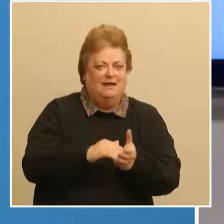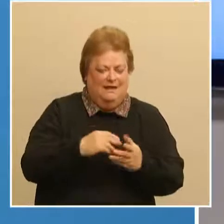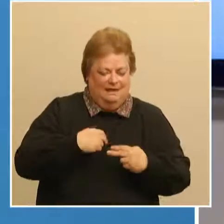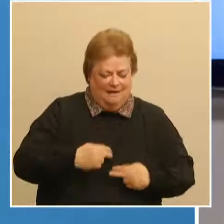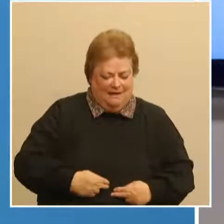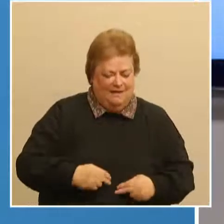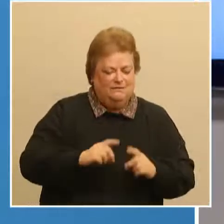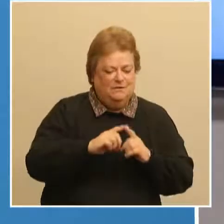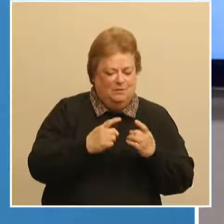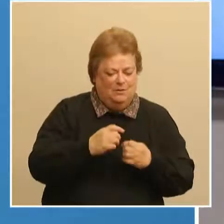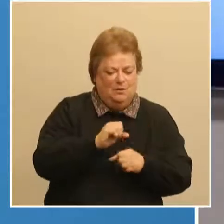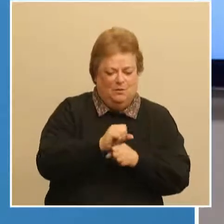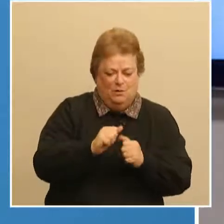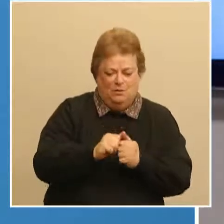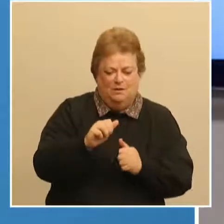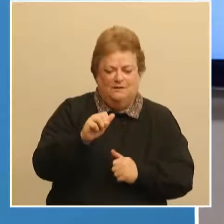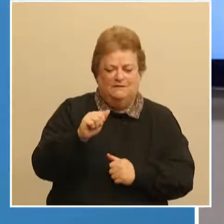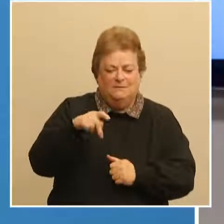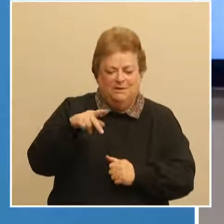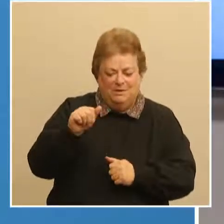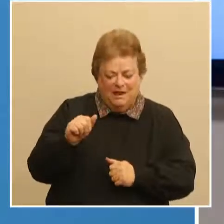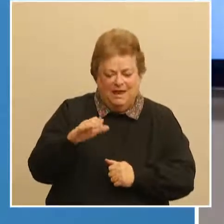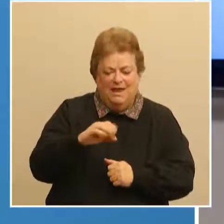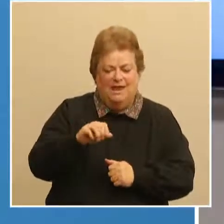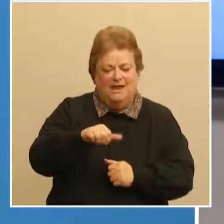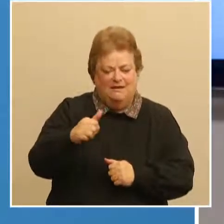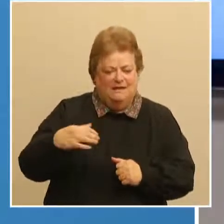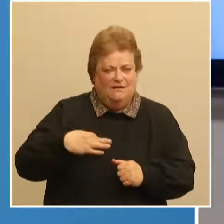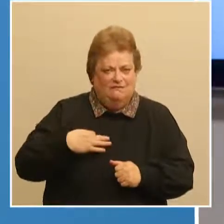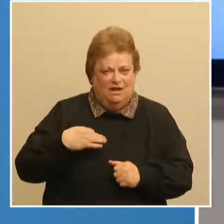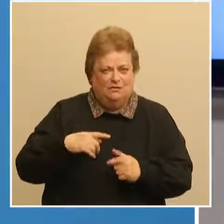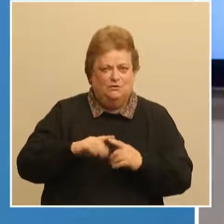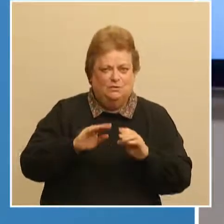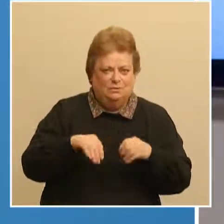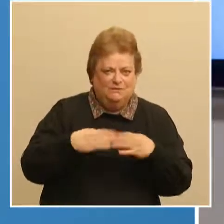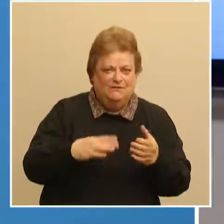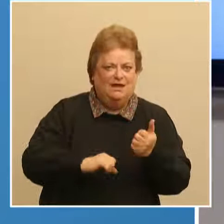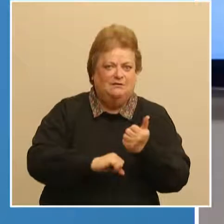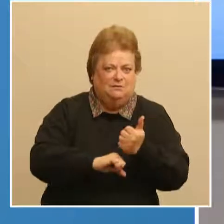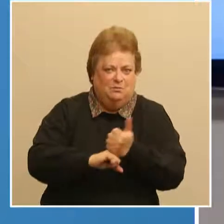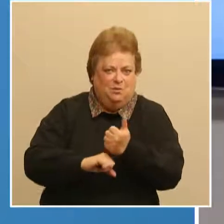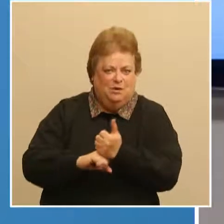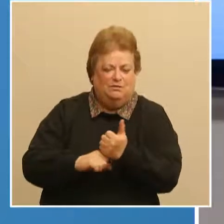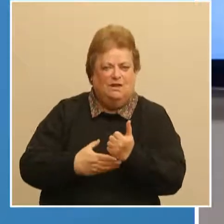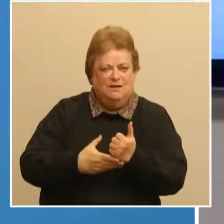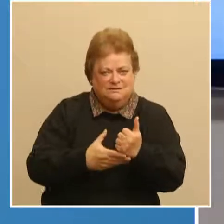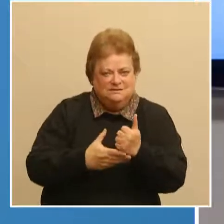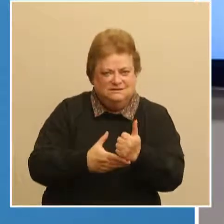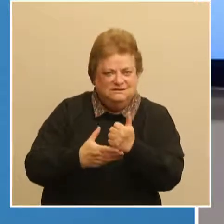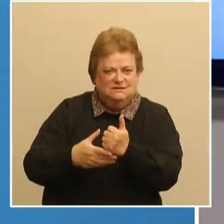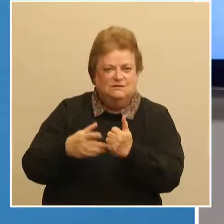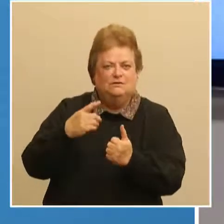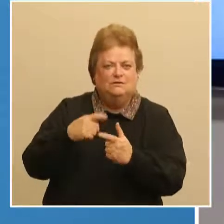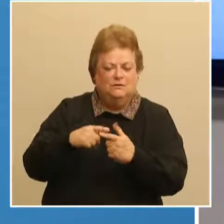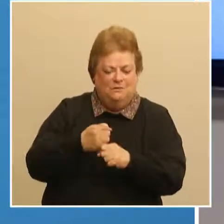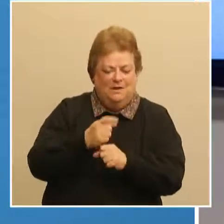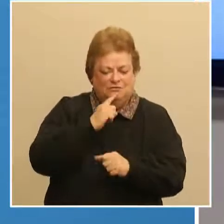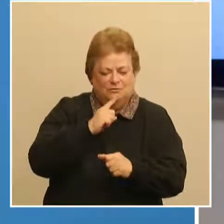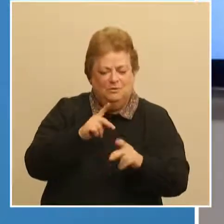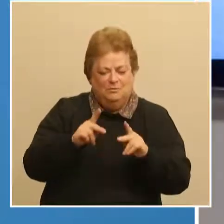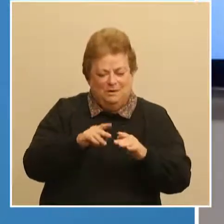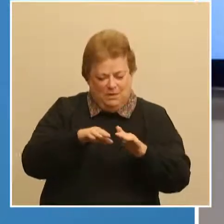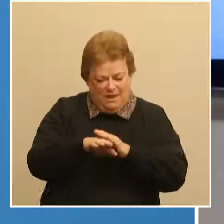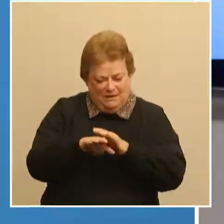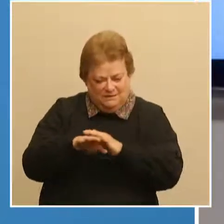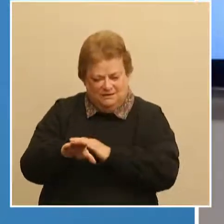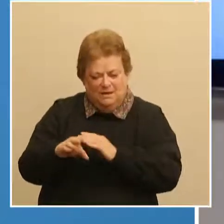the arena, various partners, and volunteers to provide extra support and assistance to help ensure accessibility